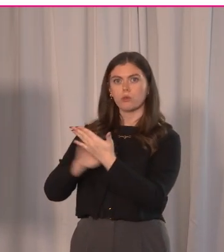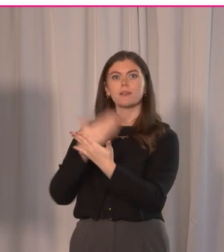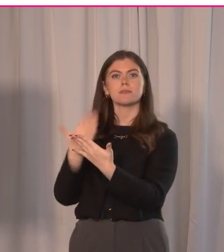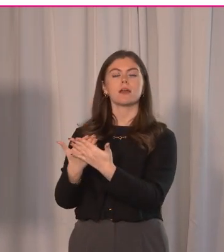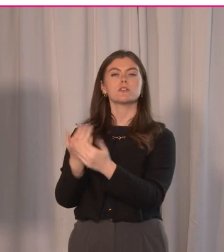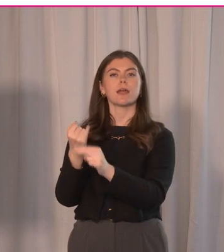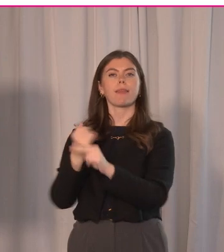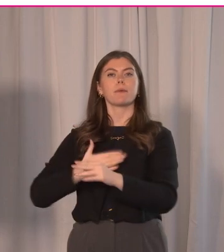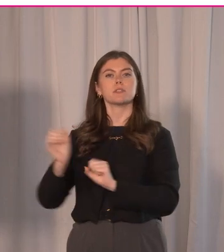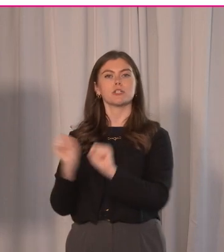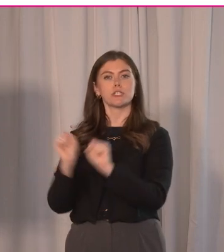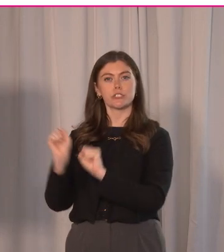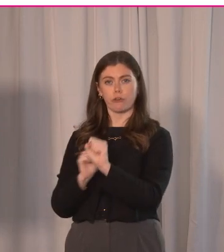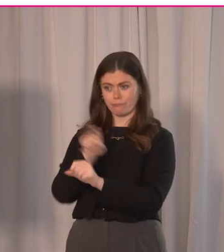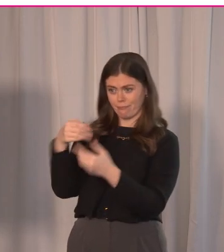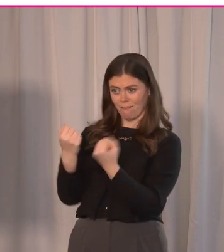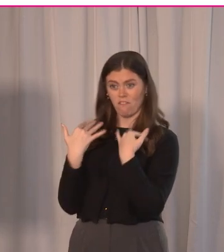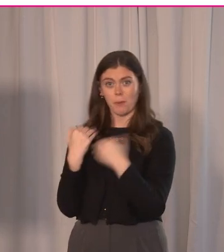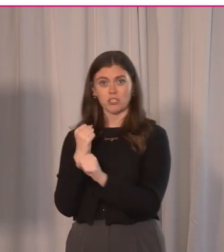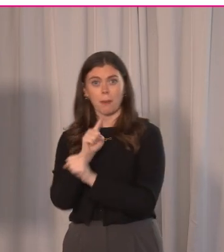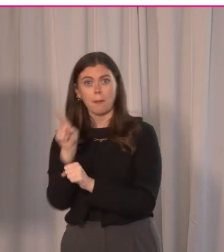maternity service, and there are no data on them.